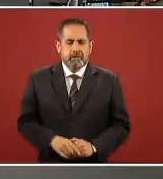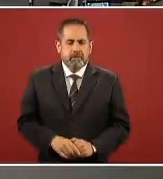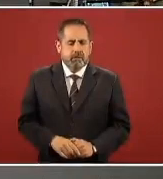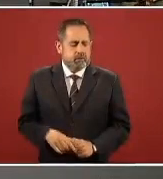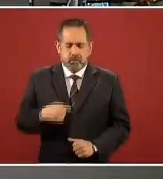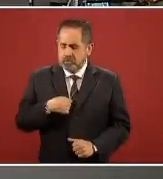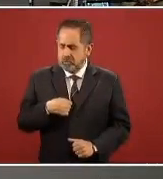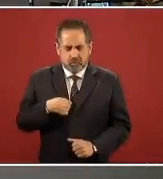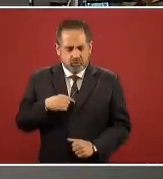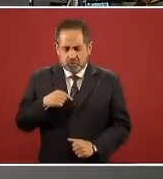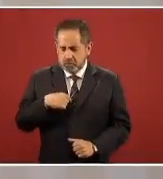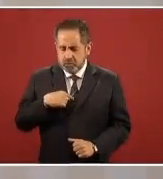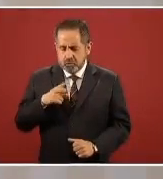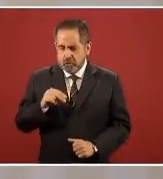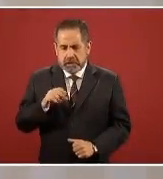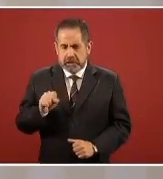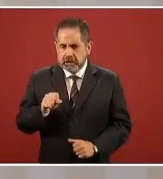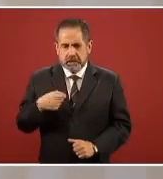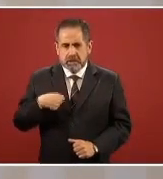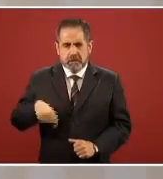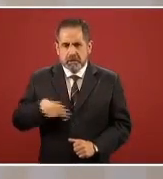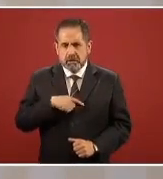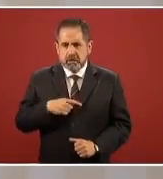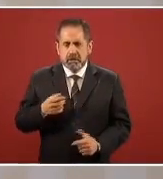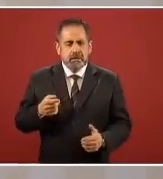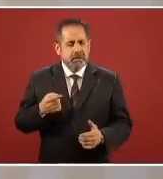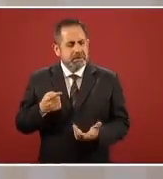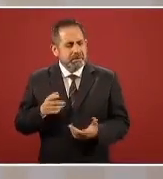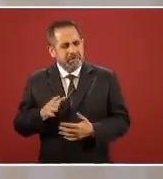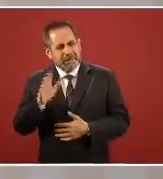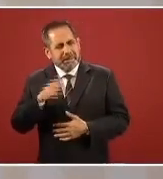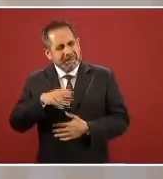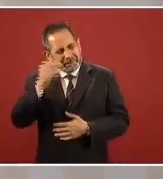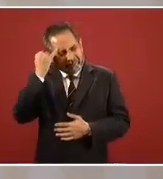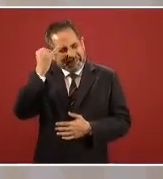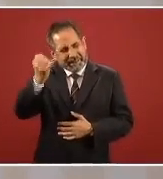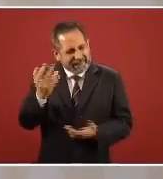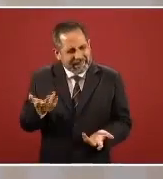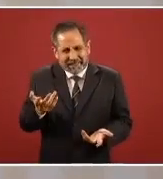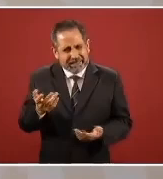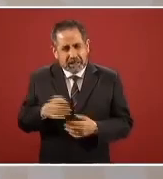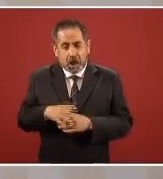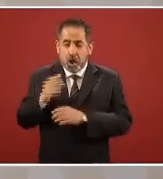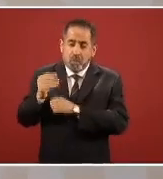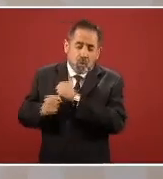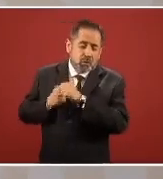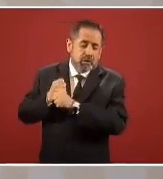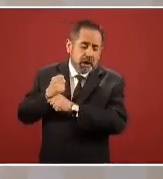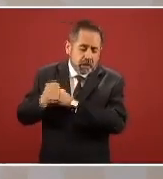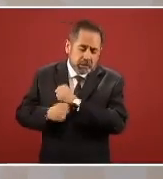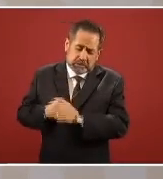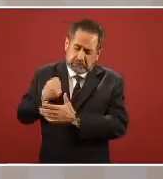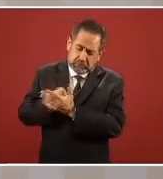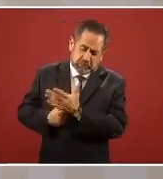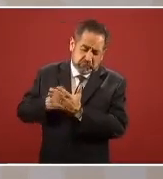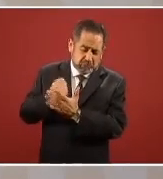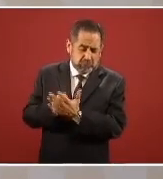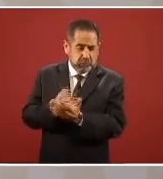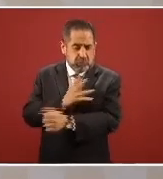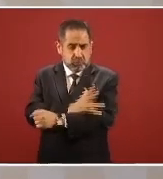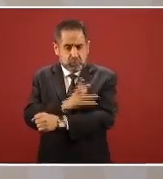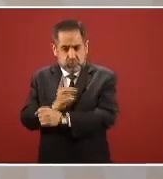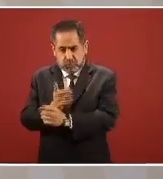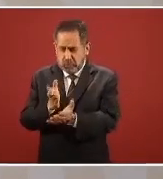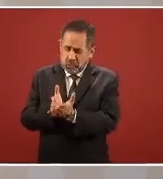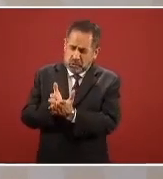No vamos nosotros, we are not going to imagine how many years I've